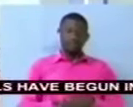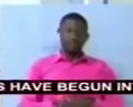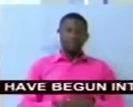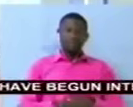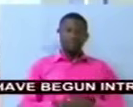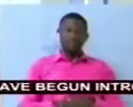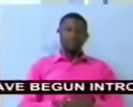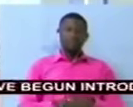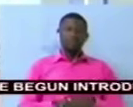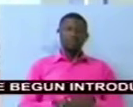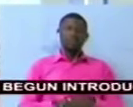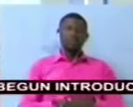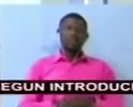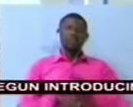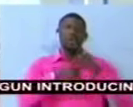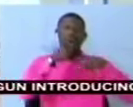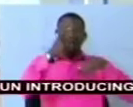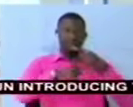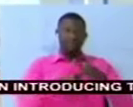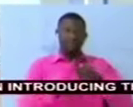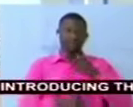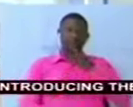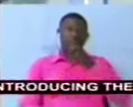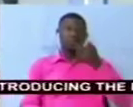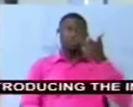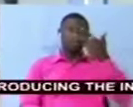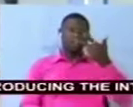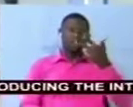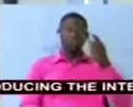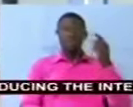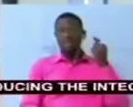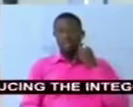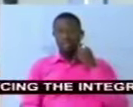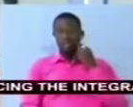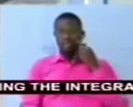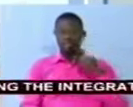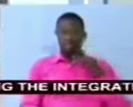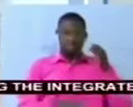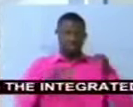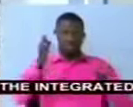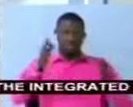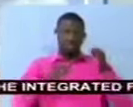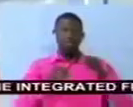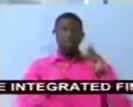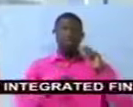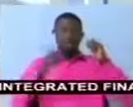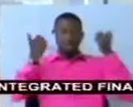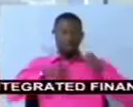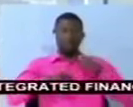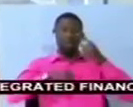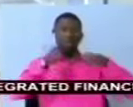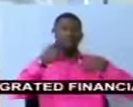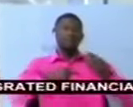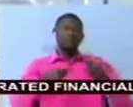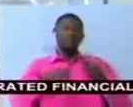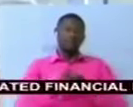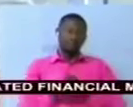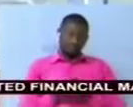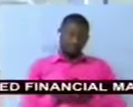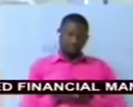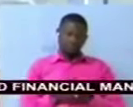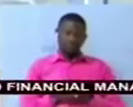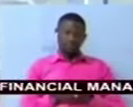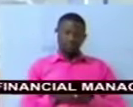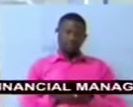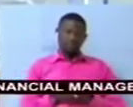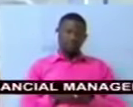days, you were charged with an offense. And then what happened afterwards? Let's do this part very quickly. Ganaw bo fa nekke diri ñaar fukki